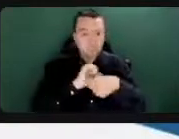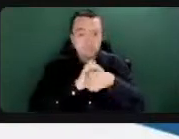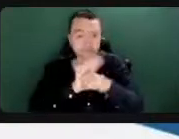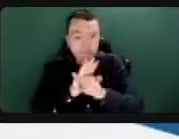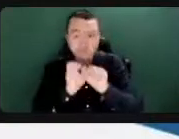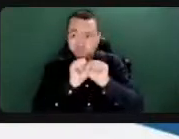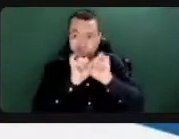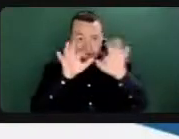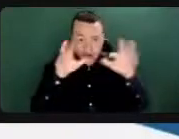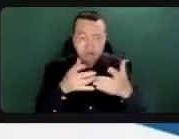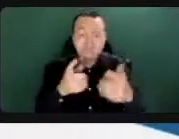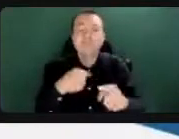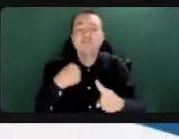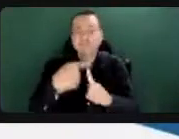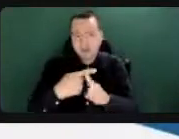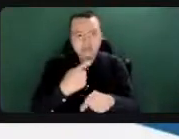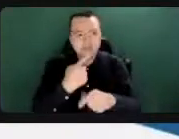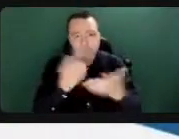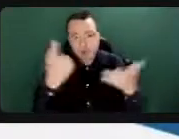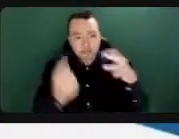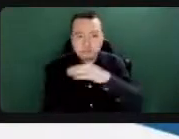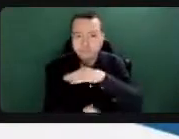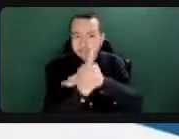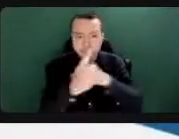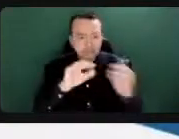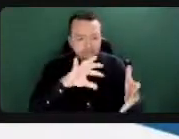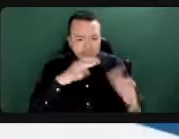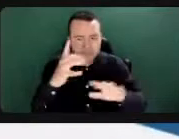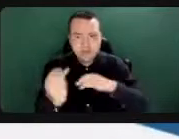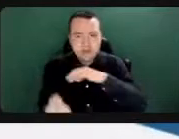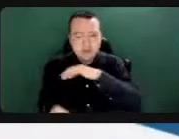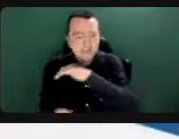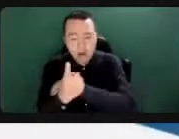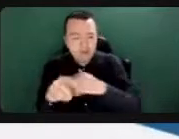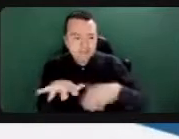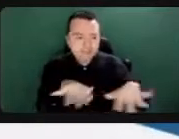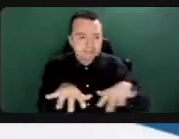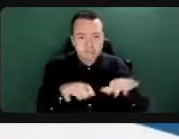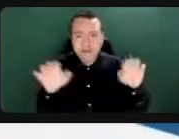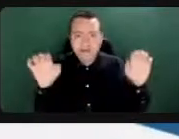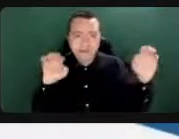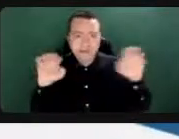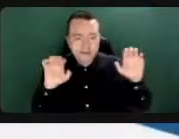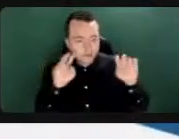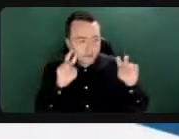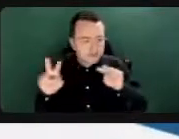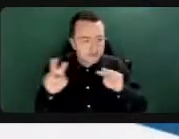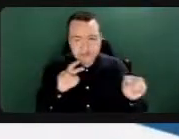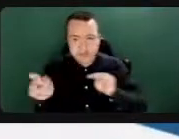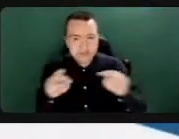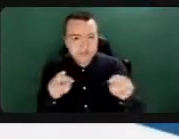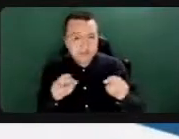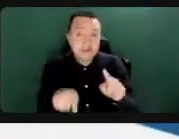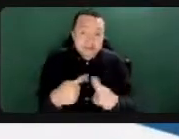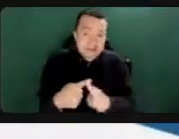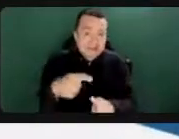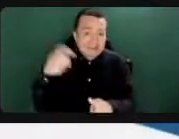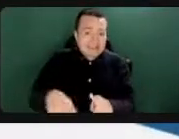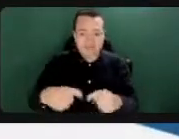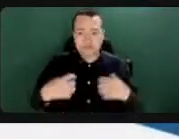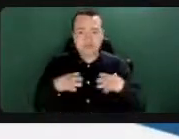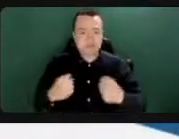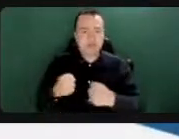to ensure universal access to health and universal health coverage. We, as an organization of